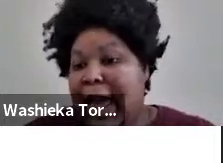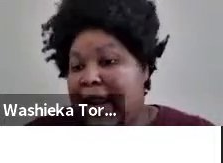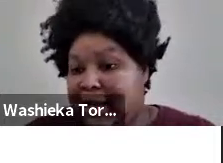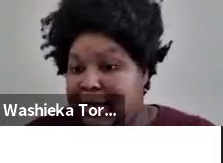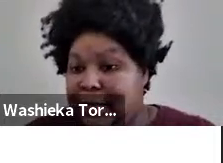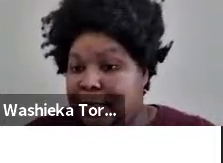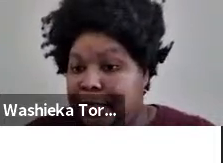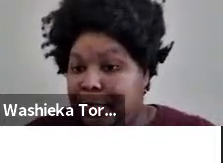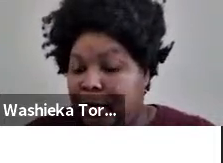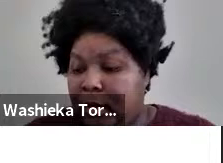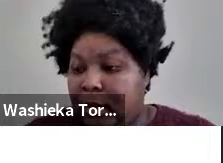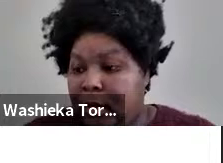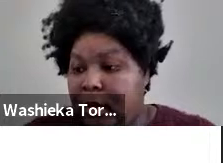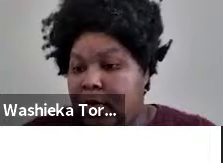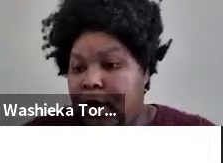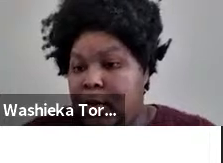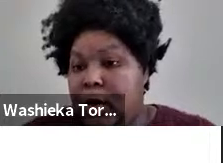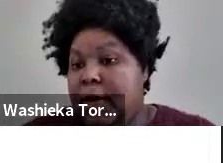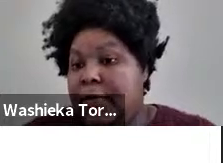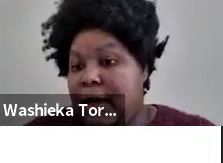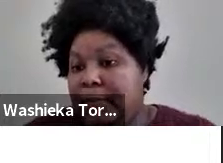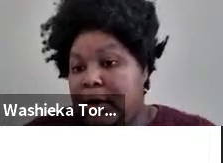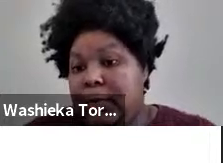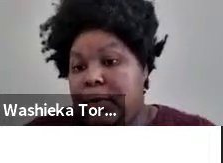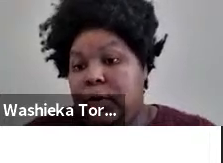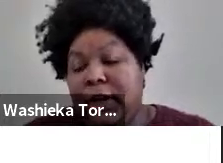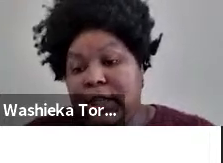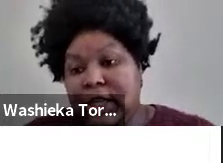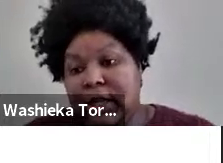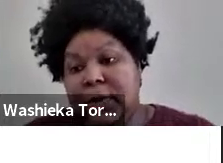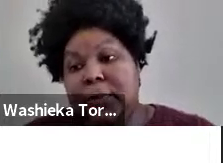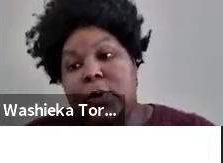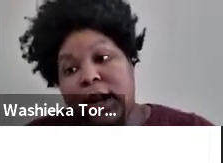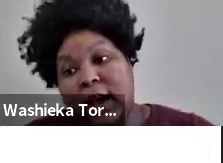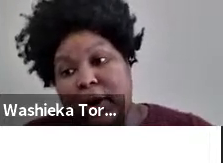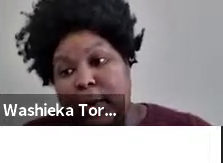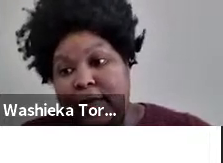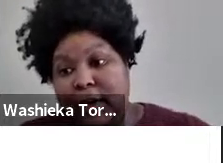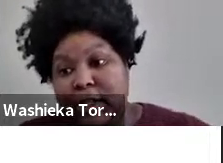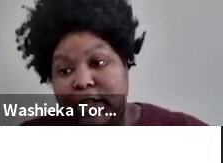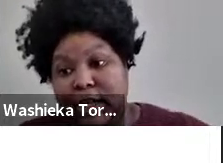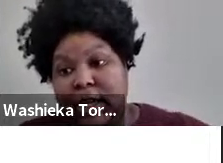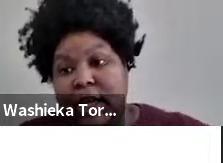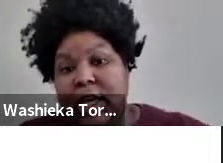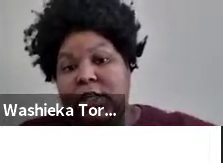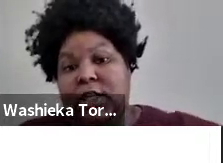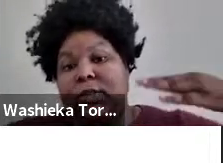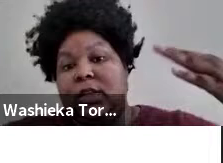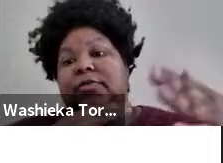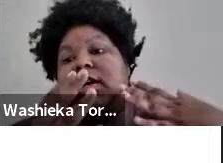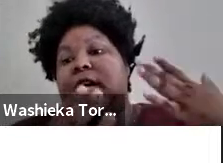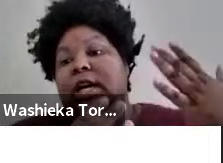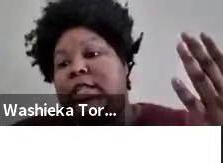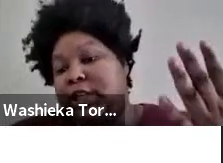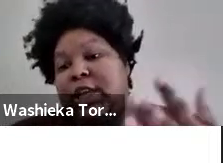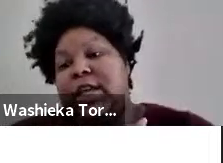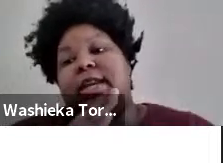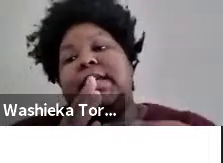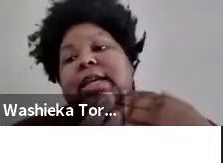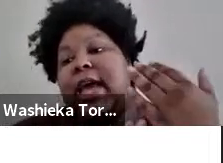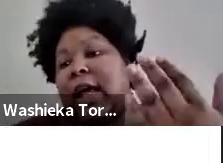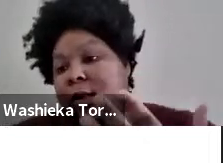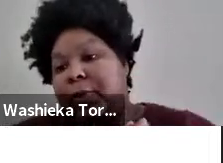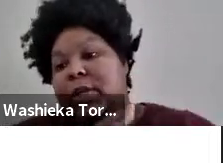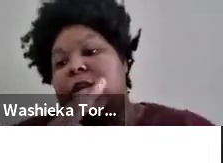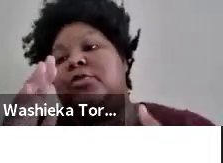What about addicts? Right? What about them? There are people who are functioning and people who are not very well functioning in terms of addiction